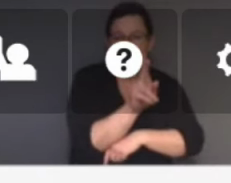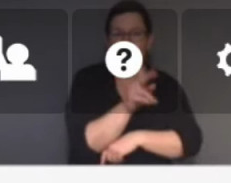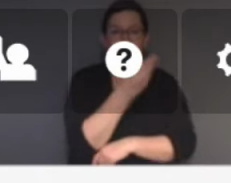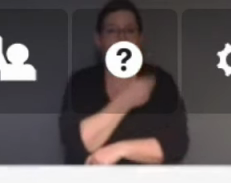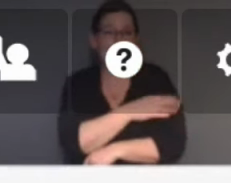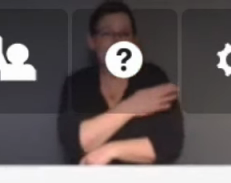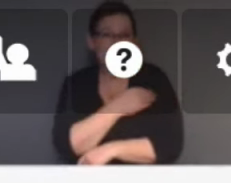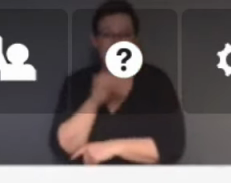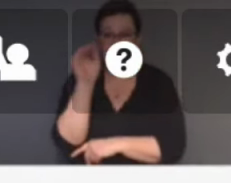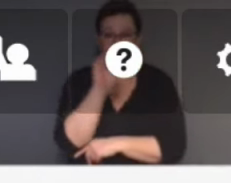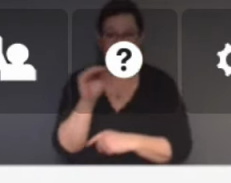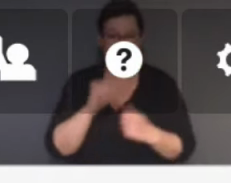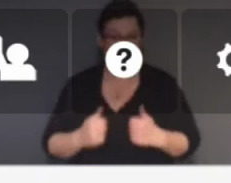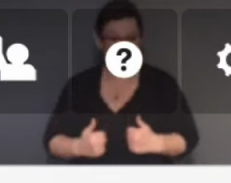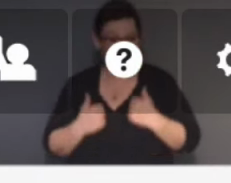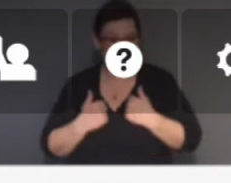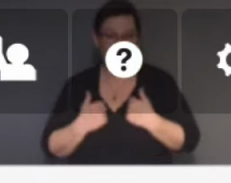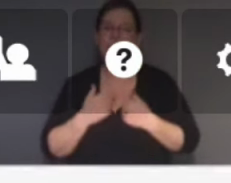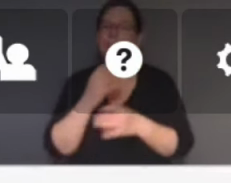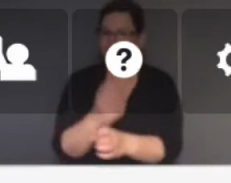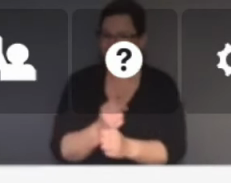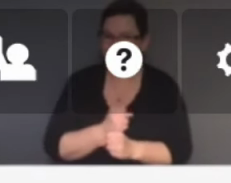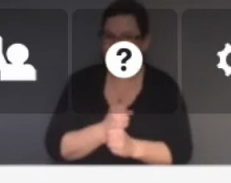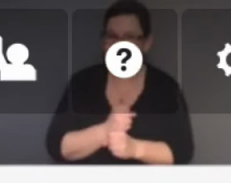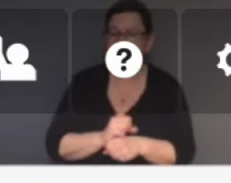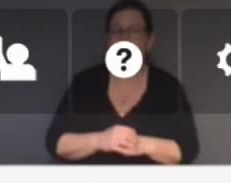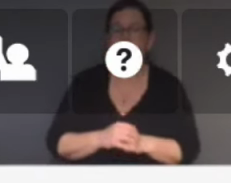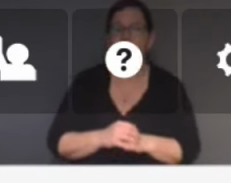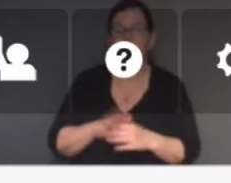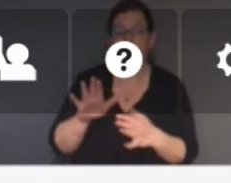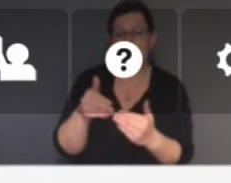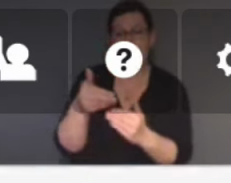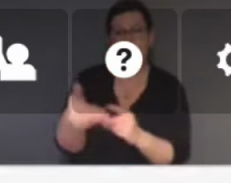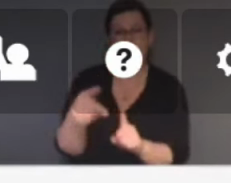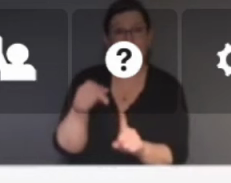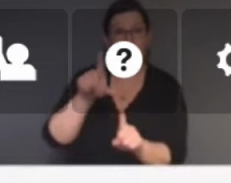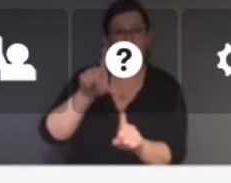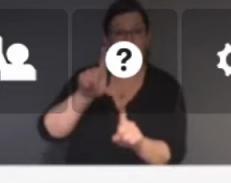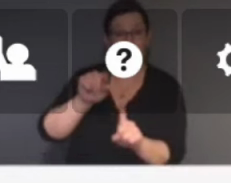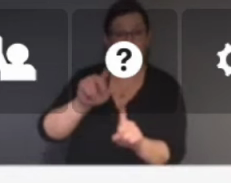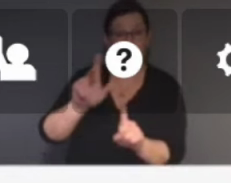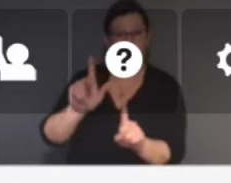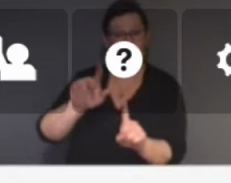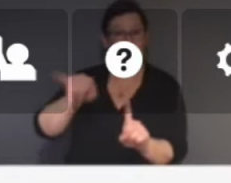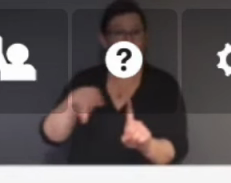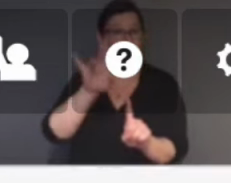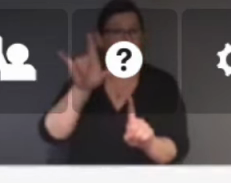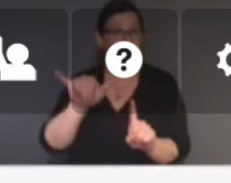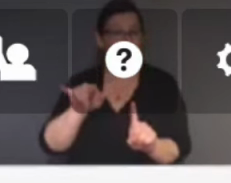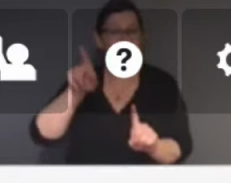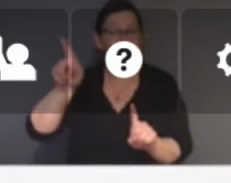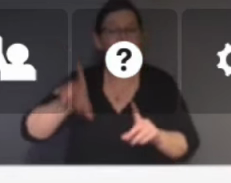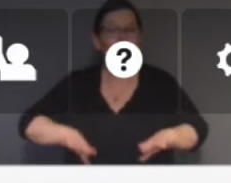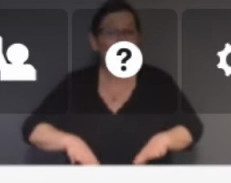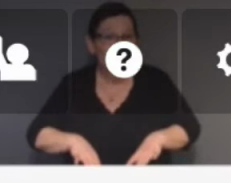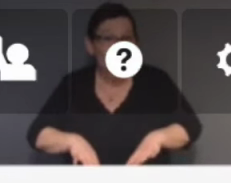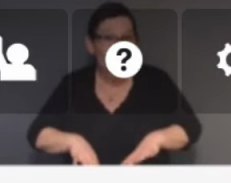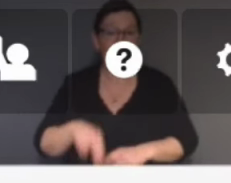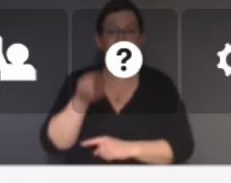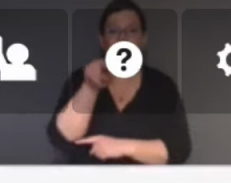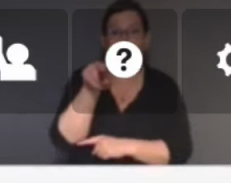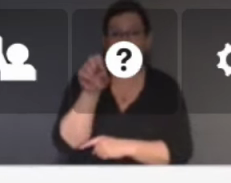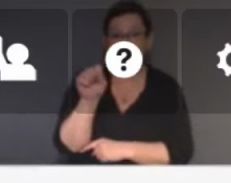residents of Newfoundland and Labrador, Nova Scotia, and Prince Edward Island will also start to receive this